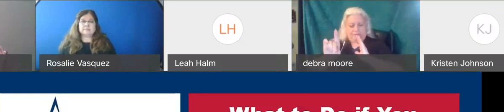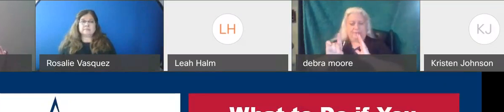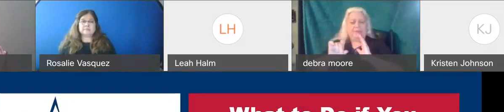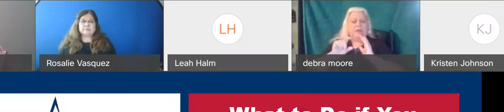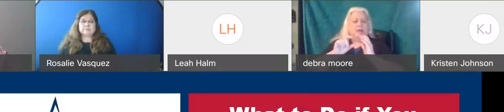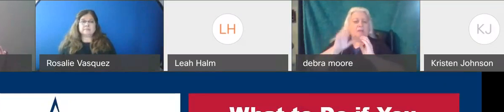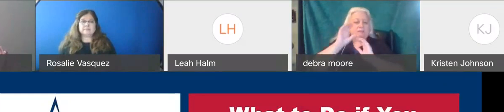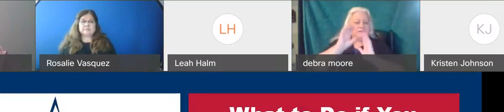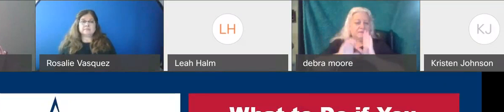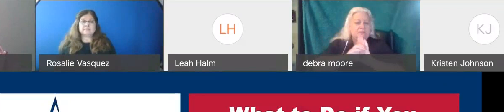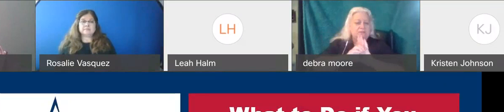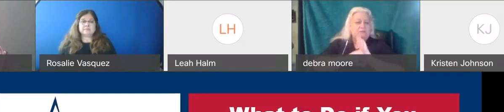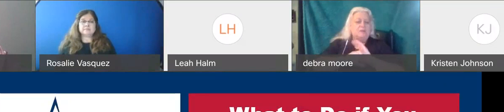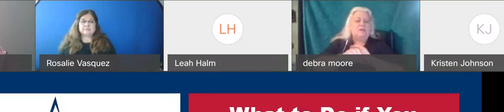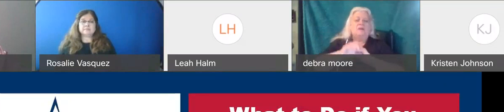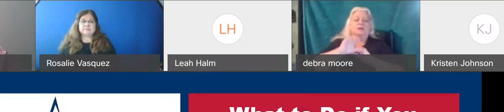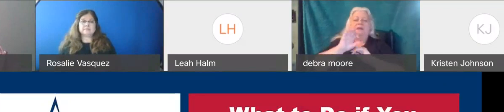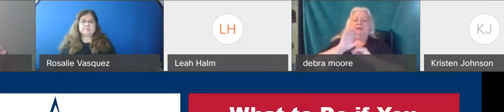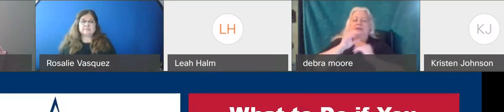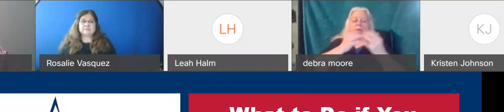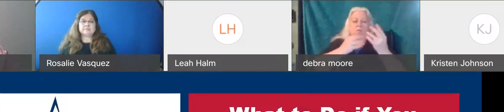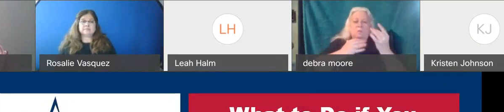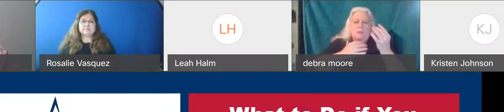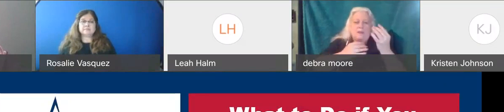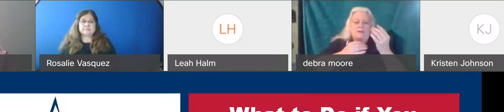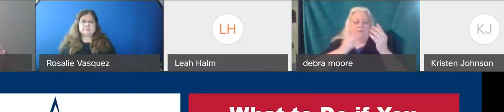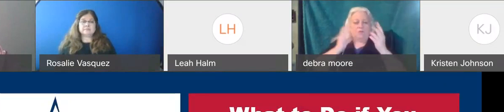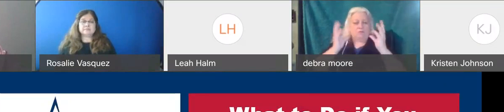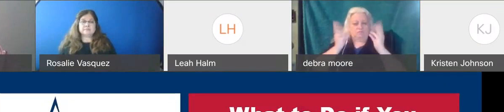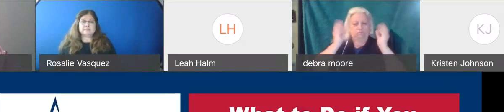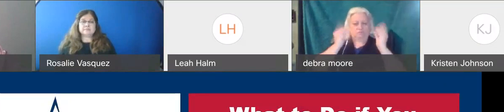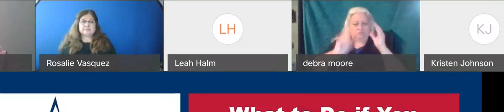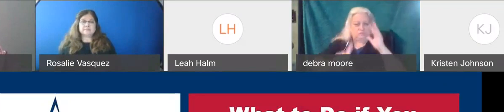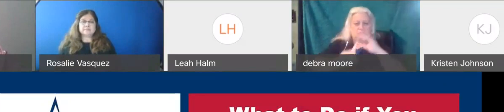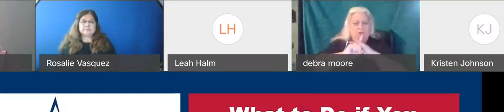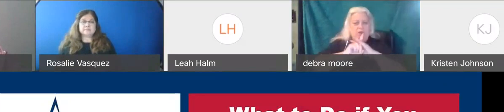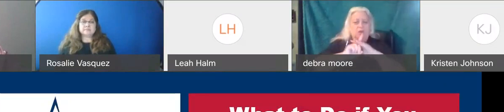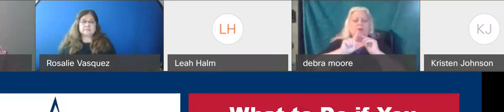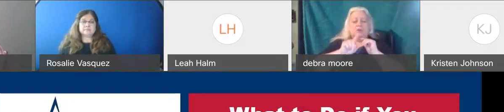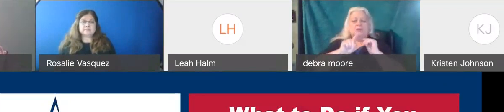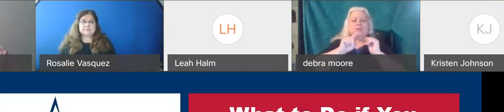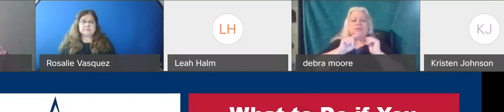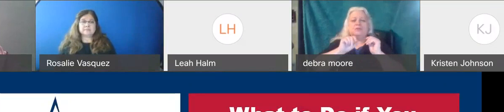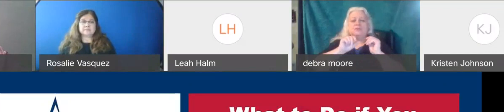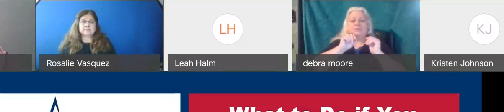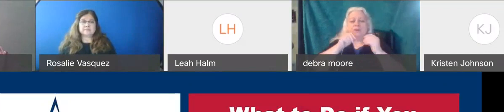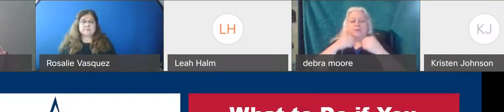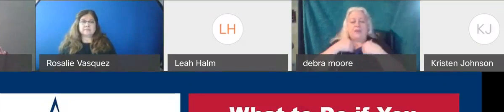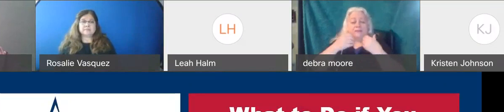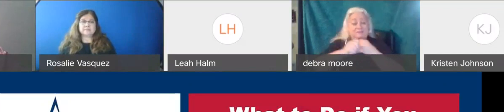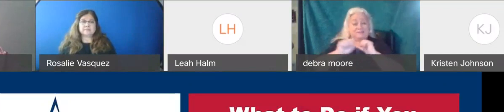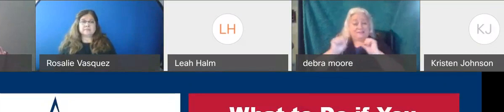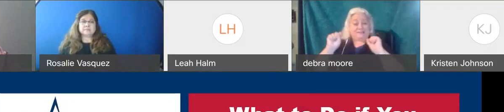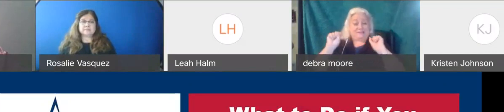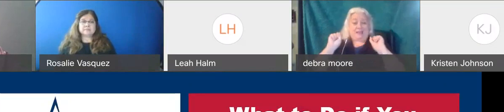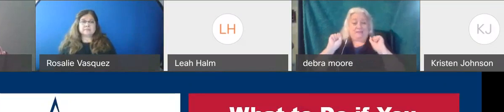slide will help while waiting for medical personnel to arrive. But make sure that you are not putting your own safety at risk when performing